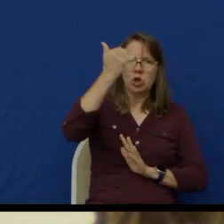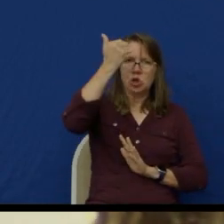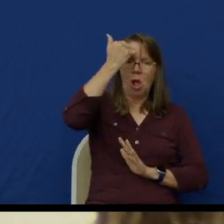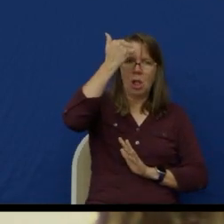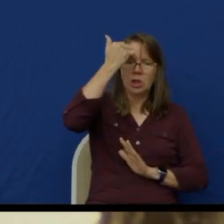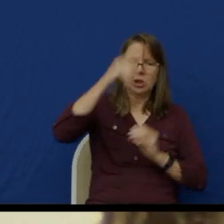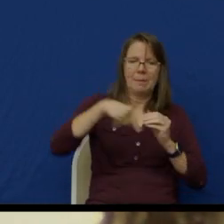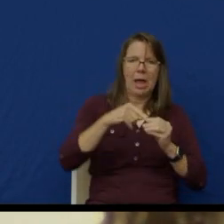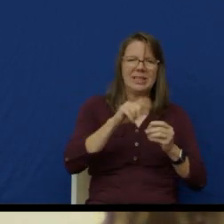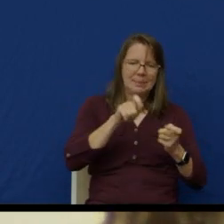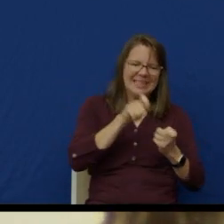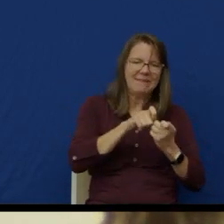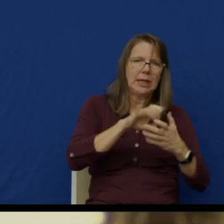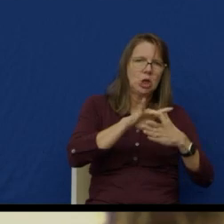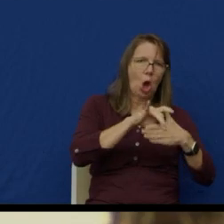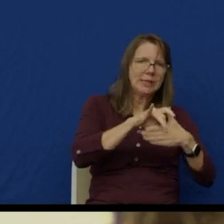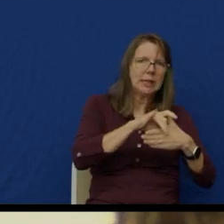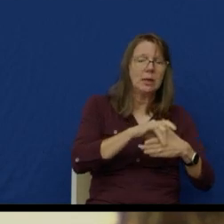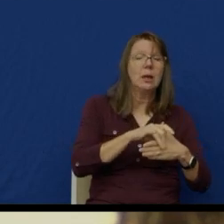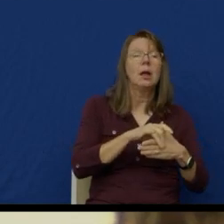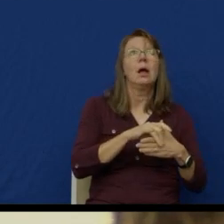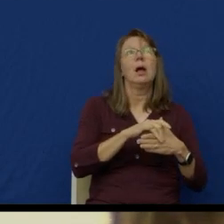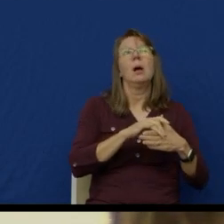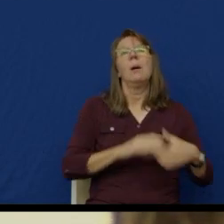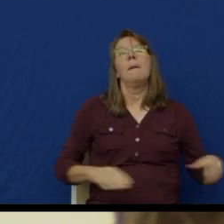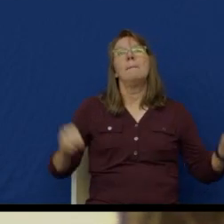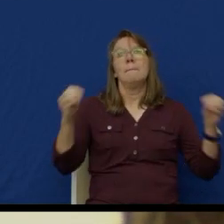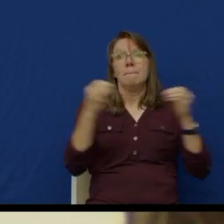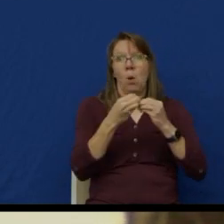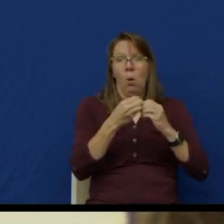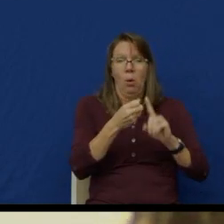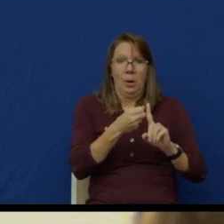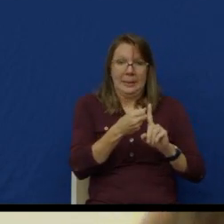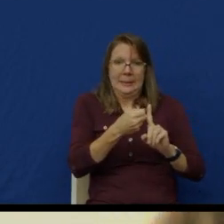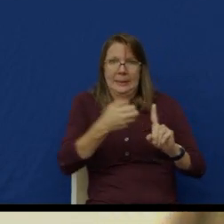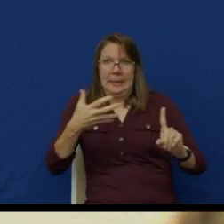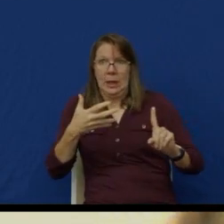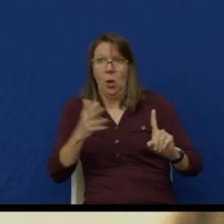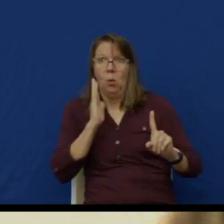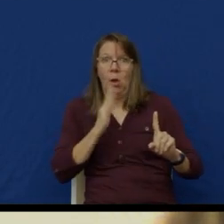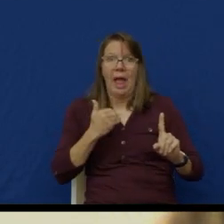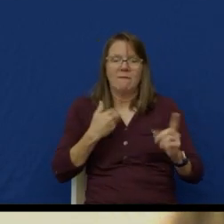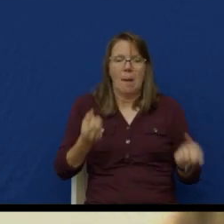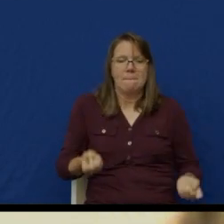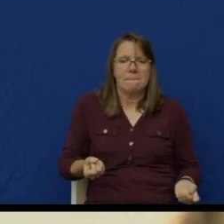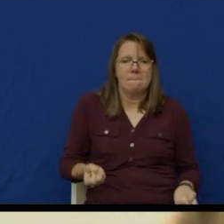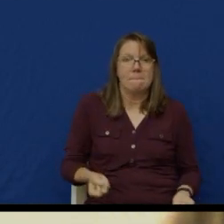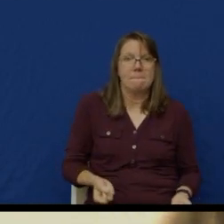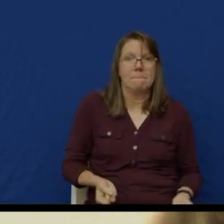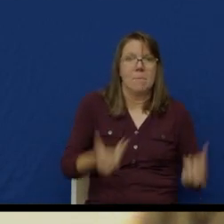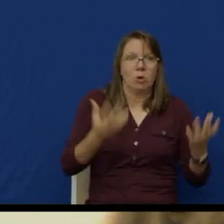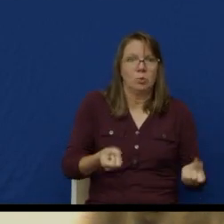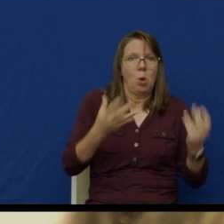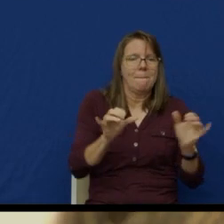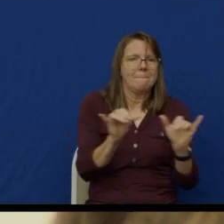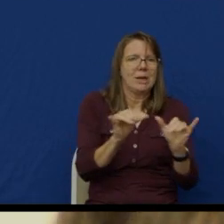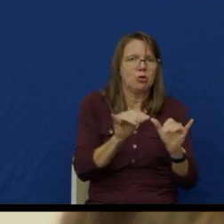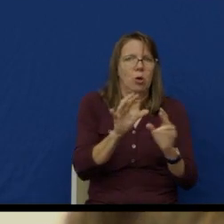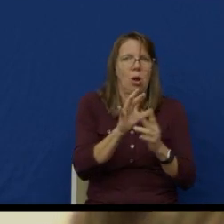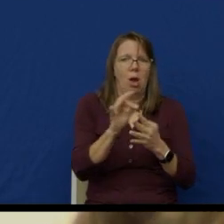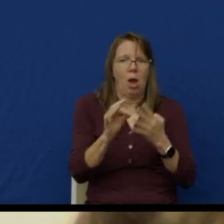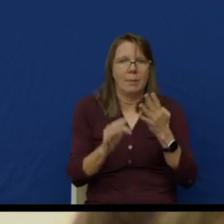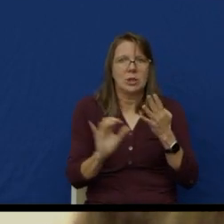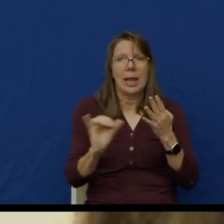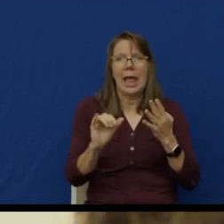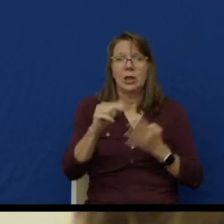further extrapolating that out, would we have a multiple measures option, such as the